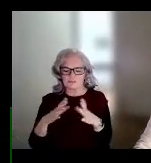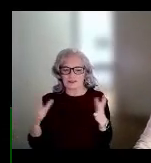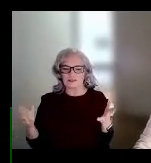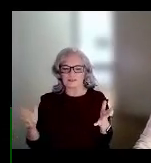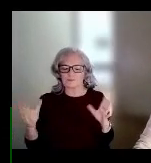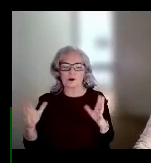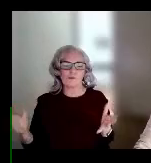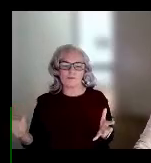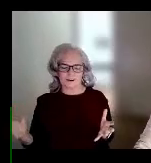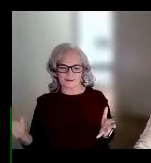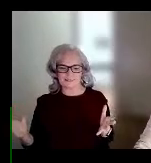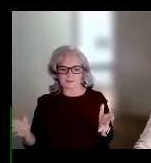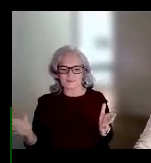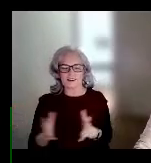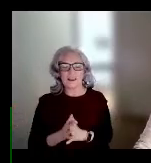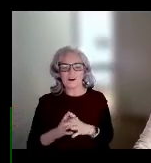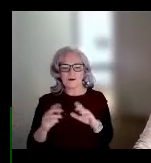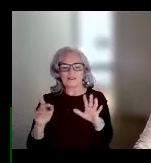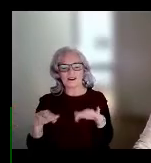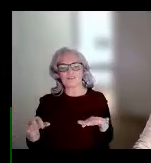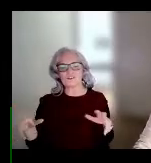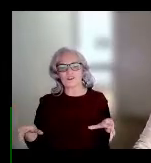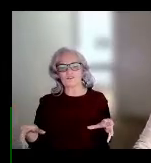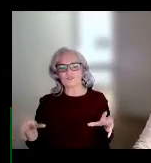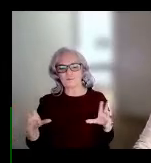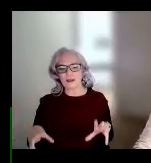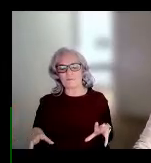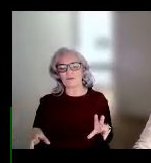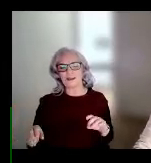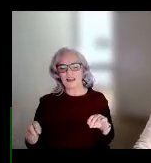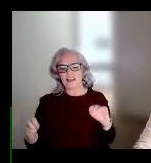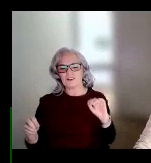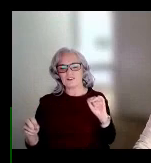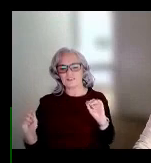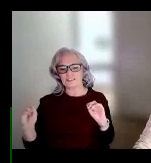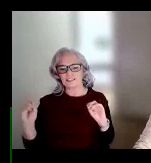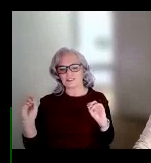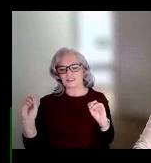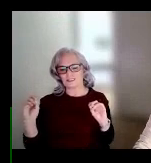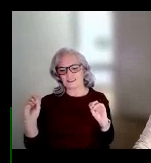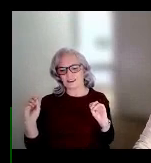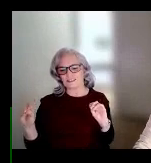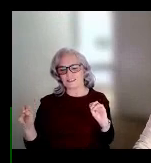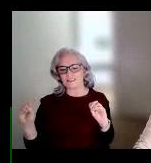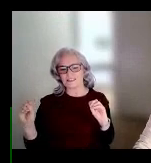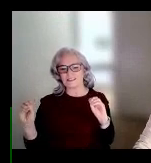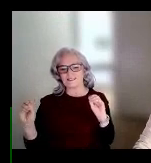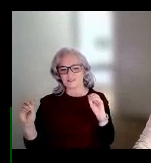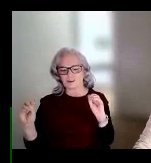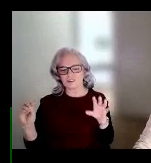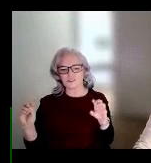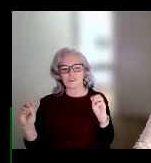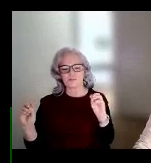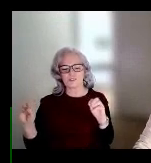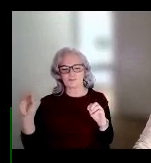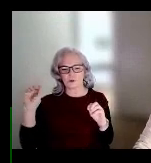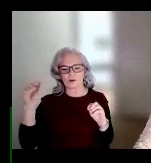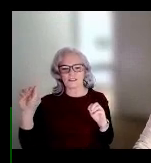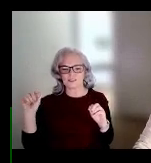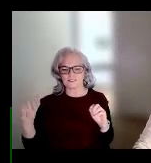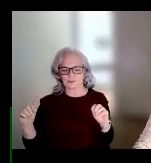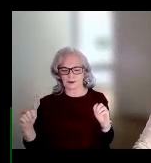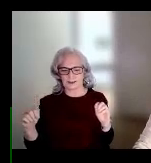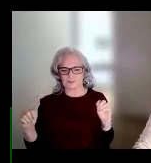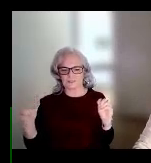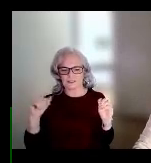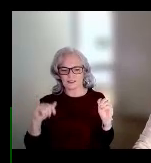inequities or problem areas that we found, when Karen showed you the map and you could see that the MND specialist services were